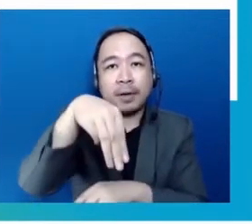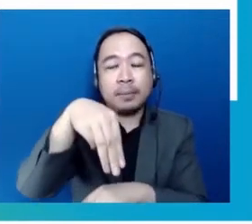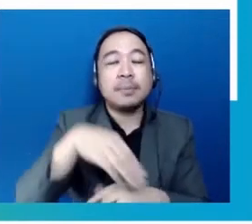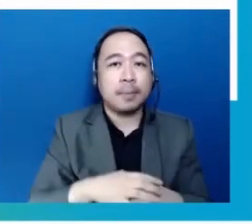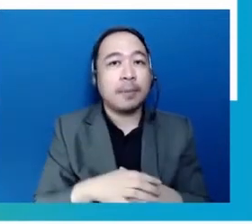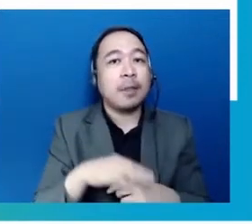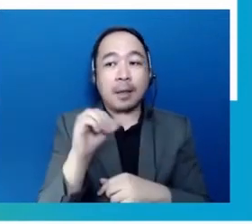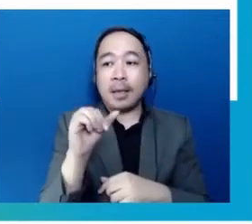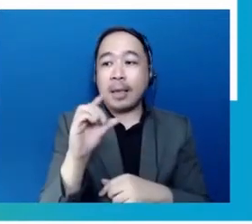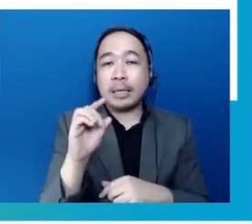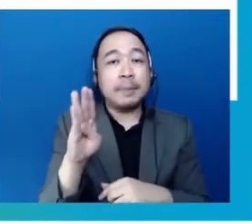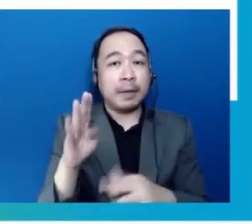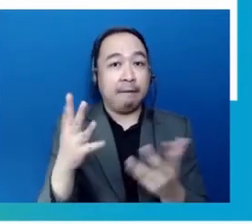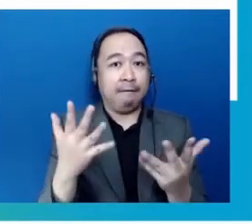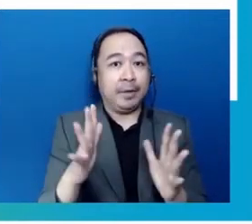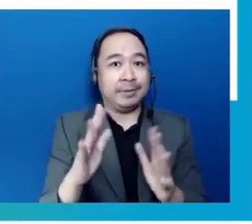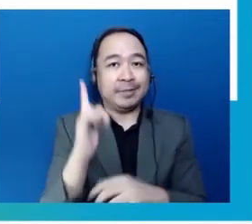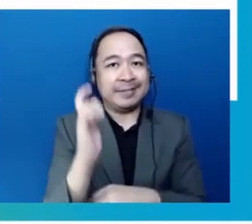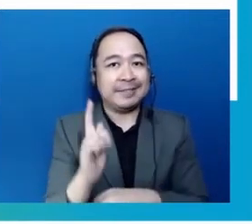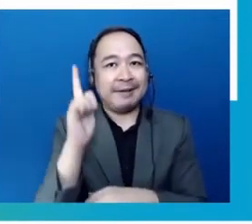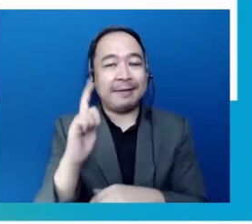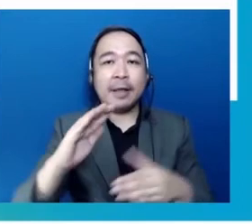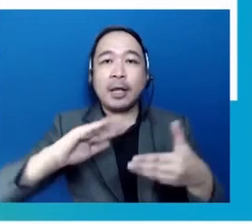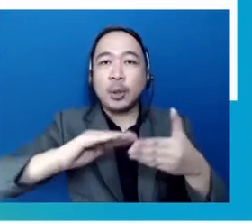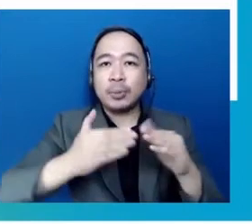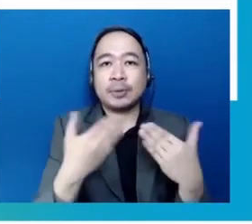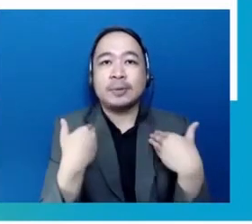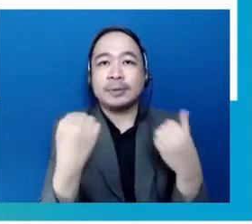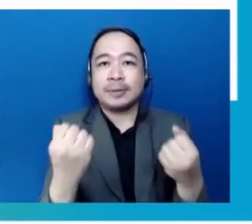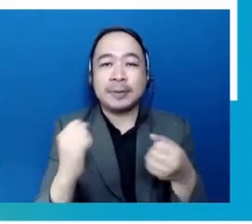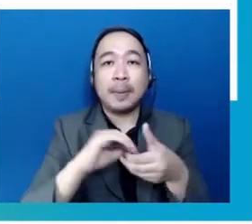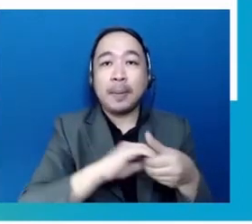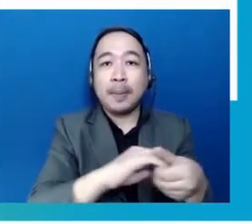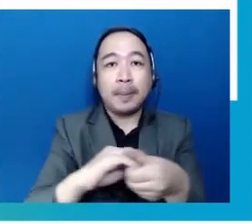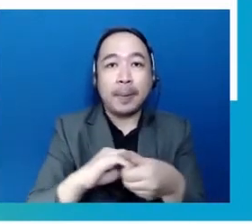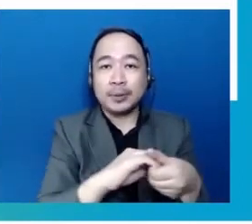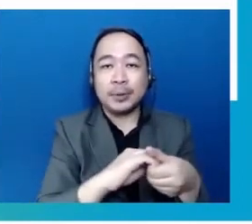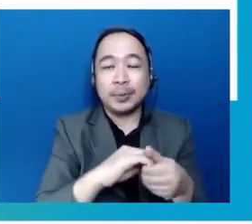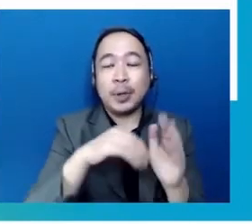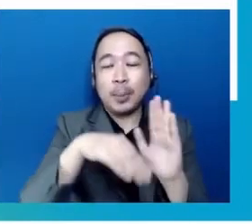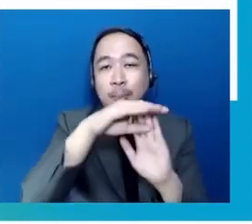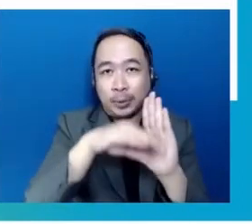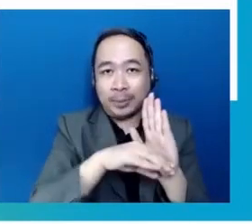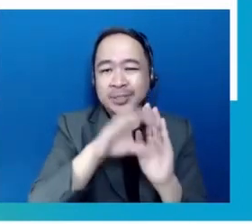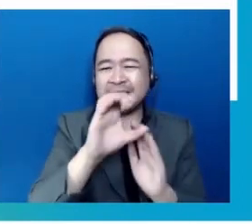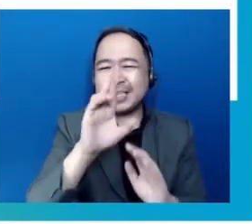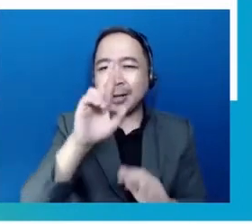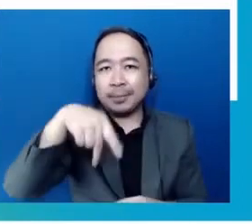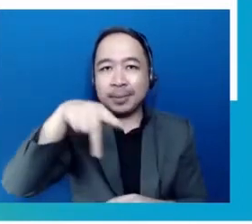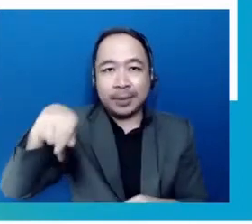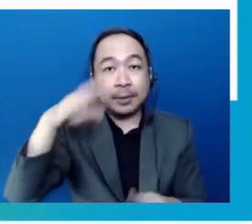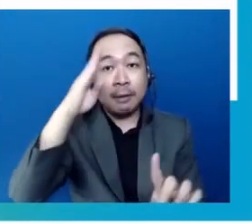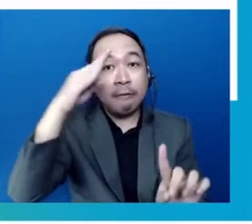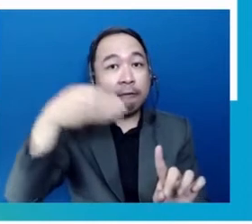has recently launched the Community Resilience Partnership Program, CRPP, which aims to further